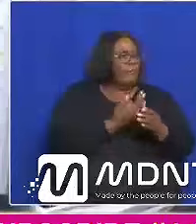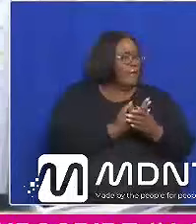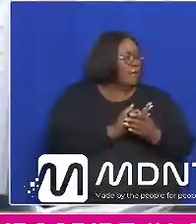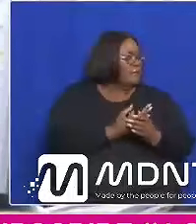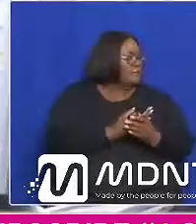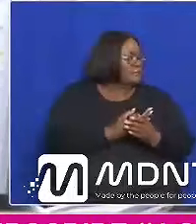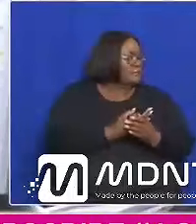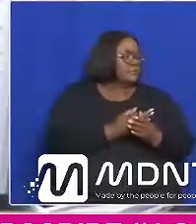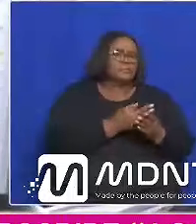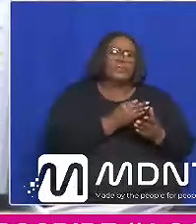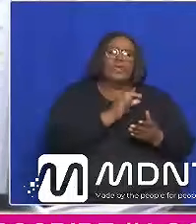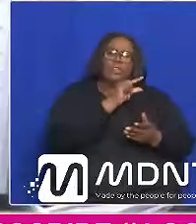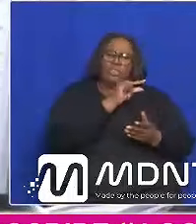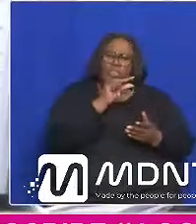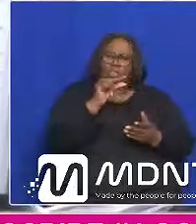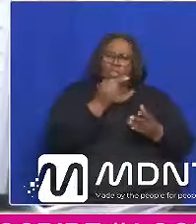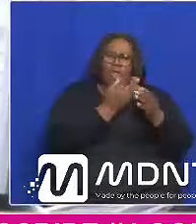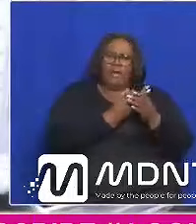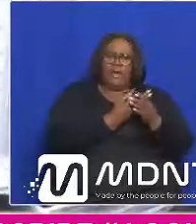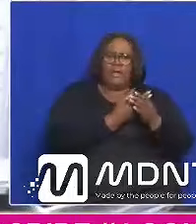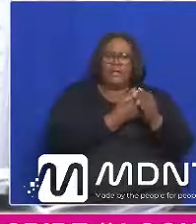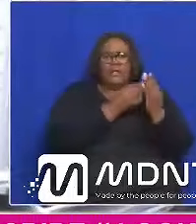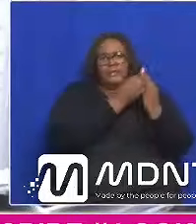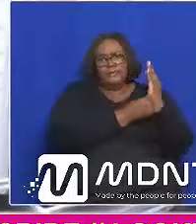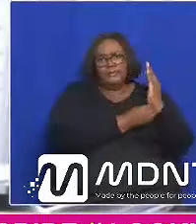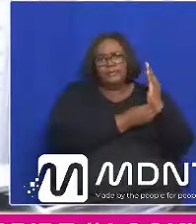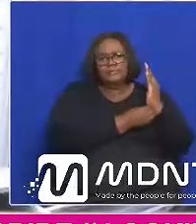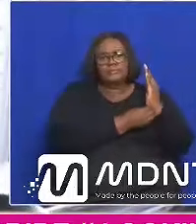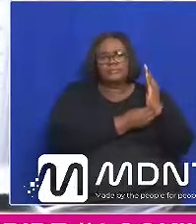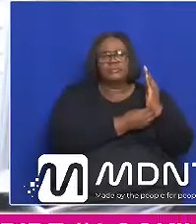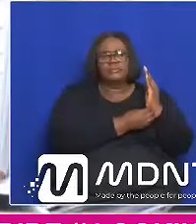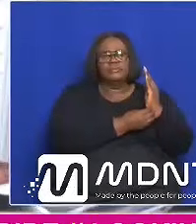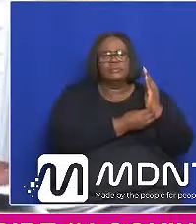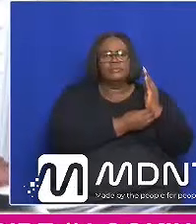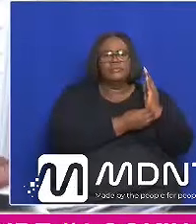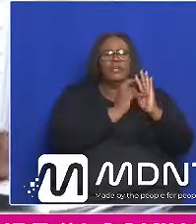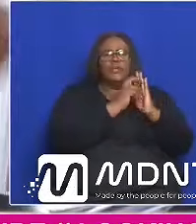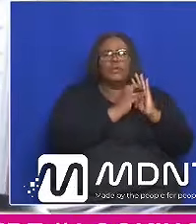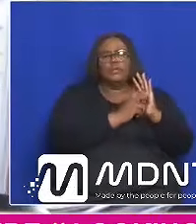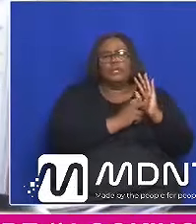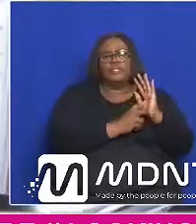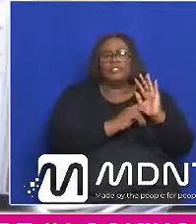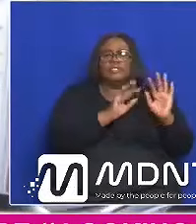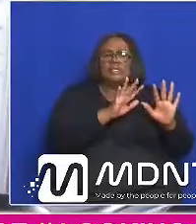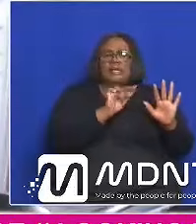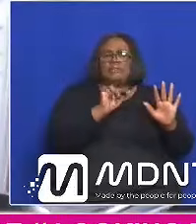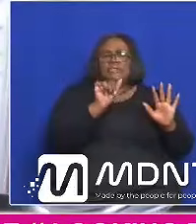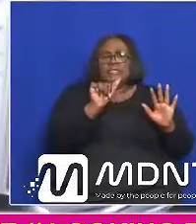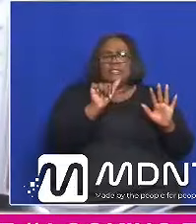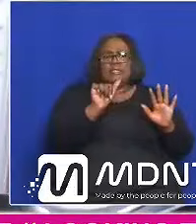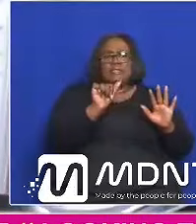reads Regulation 10.6 notice and statement and annexure. Yes, I have.